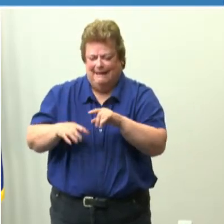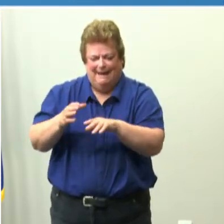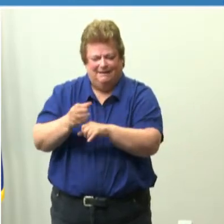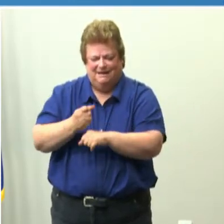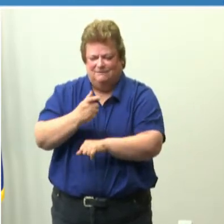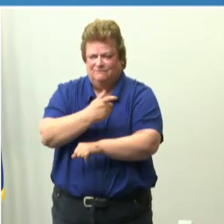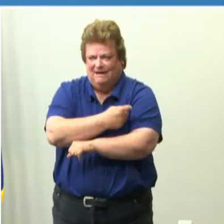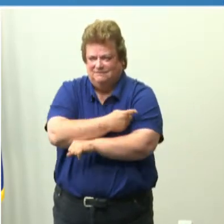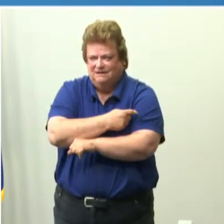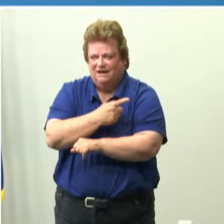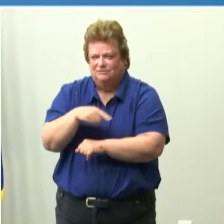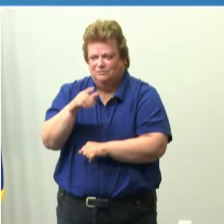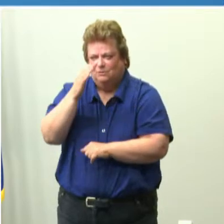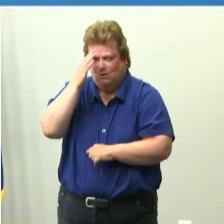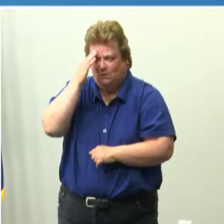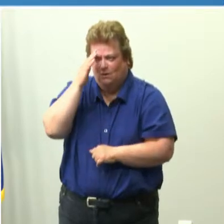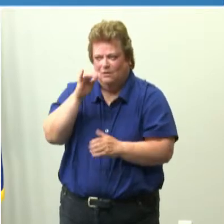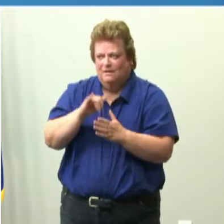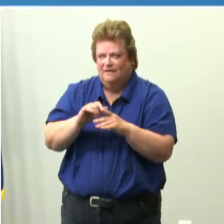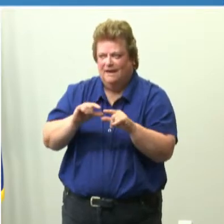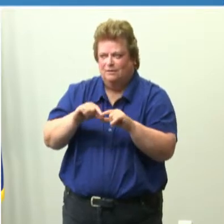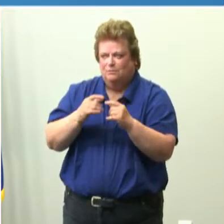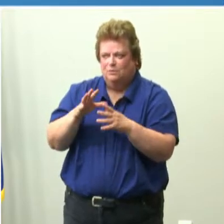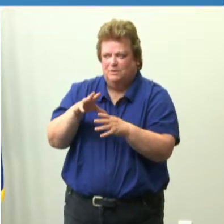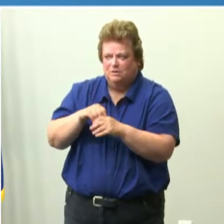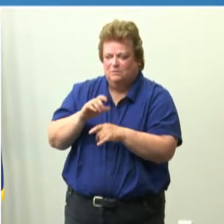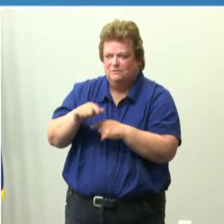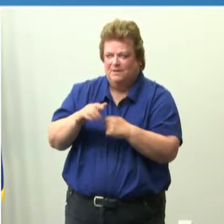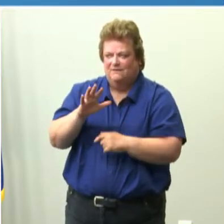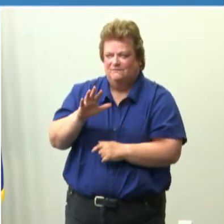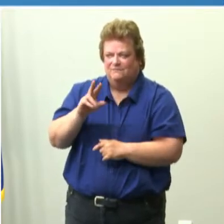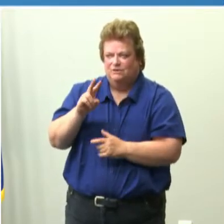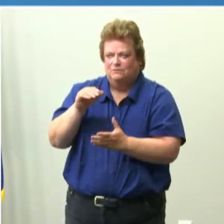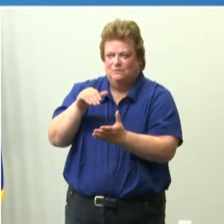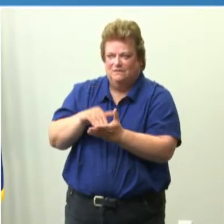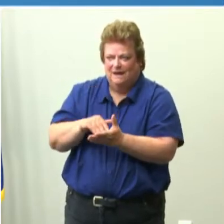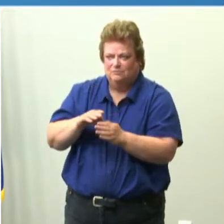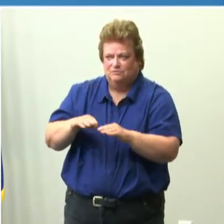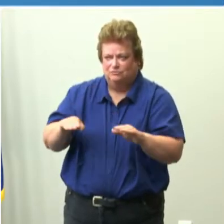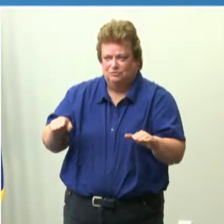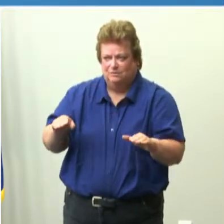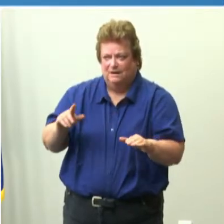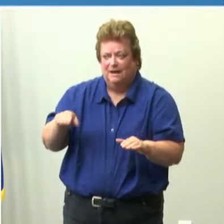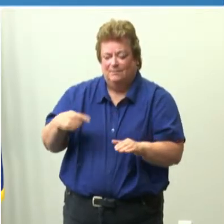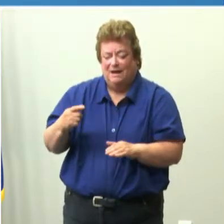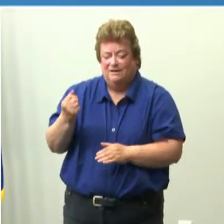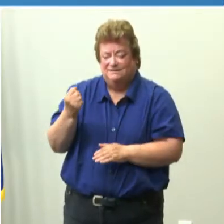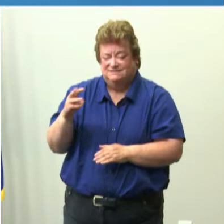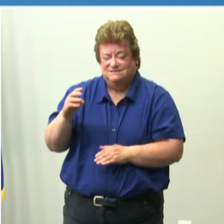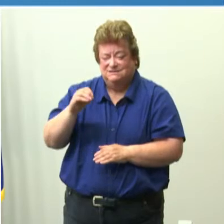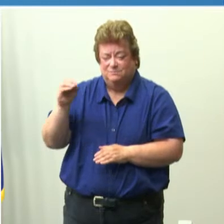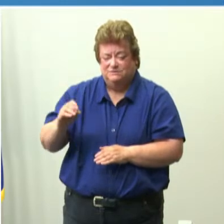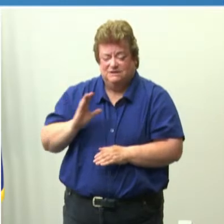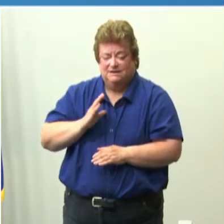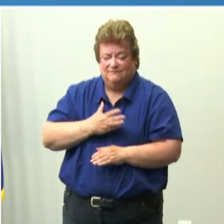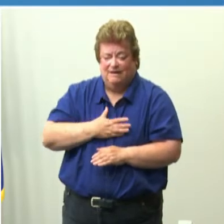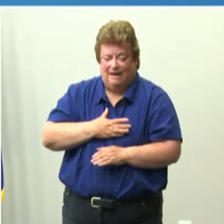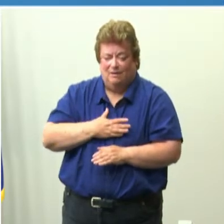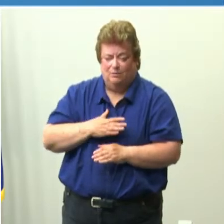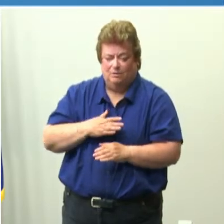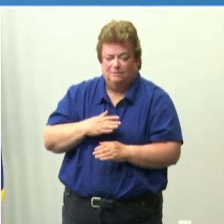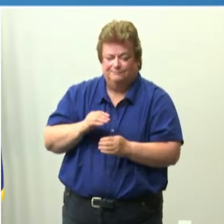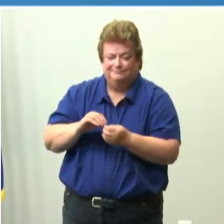as we know. That group includes about 52,000 children, which is about 16% of our